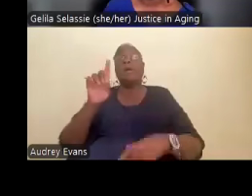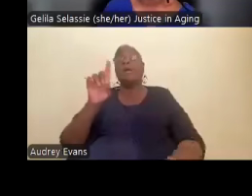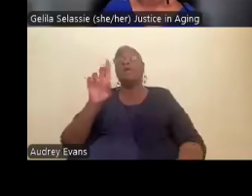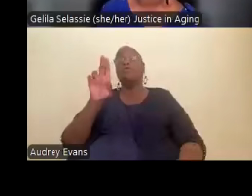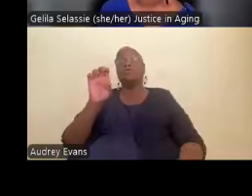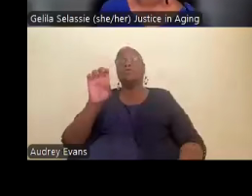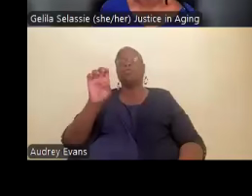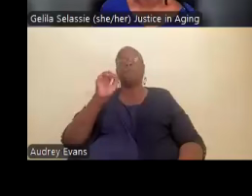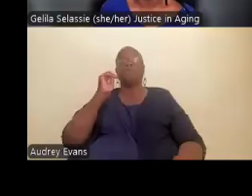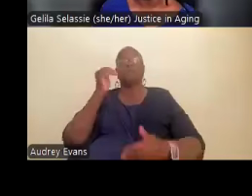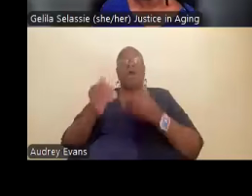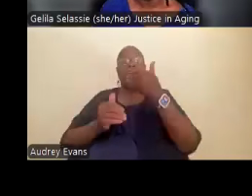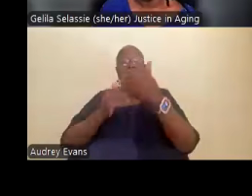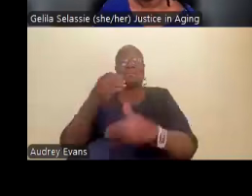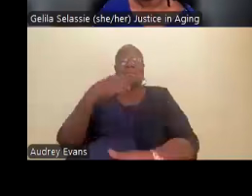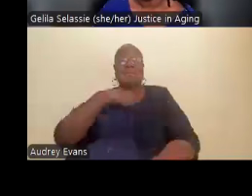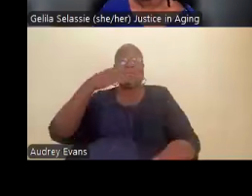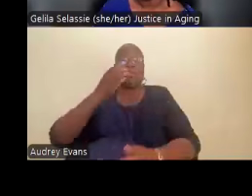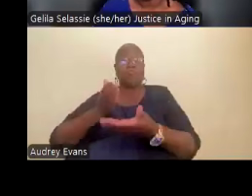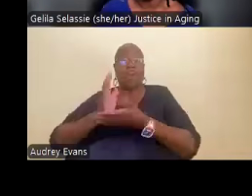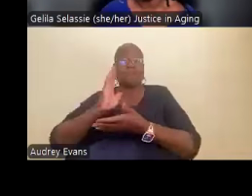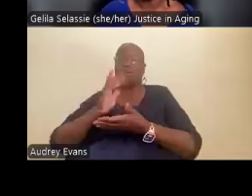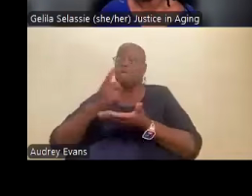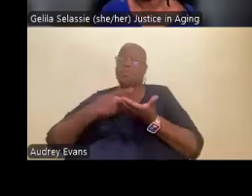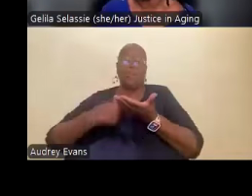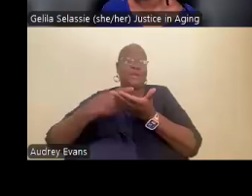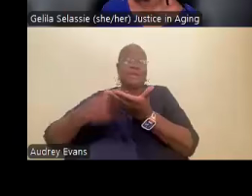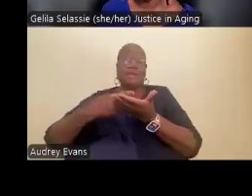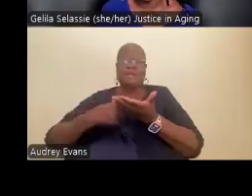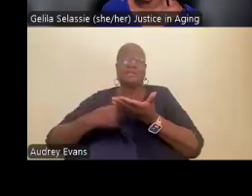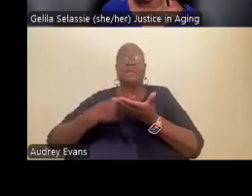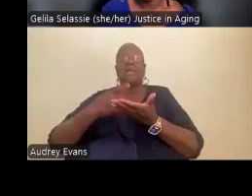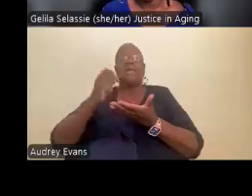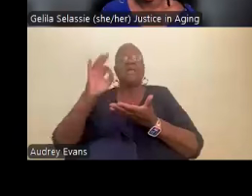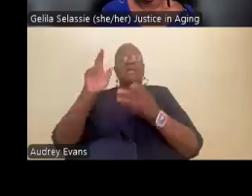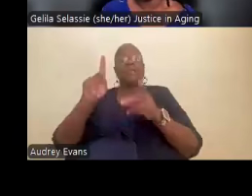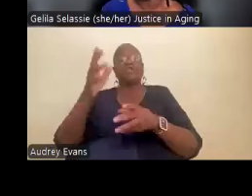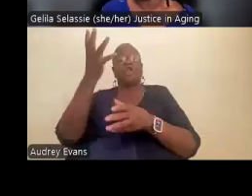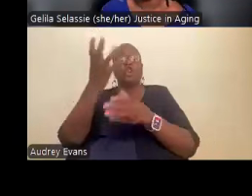appeal rights, which we didn't really discuss. If somebody loses their Medicaid,